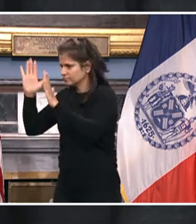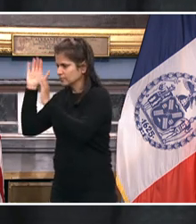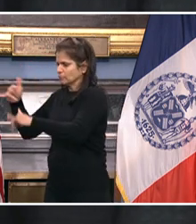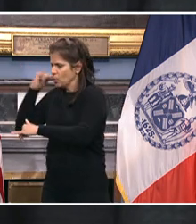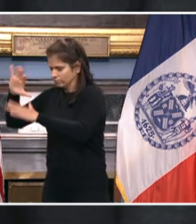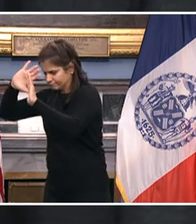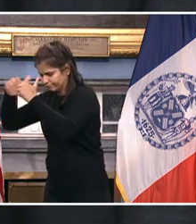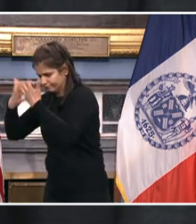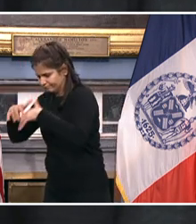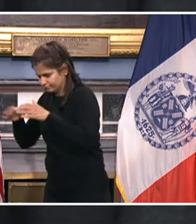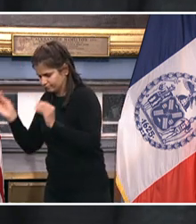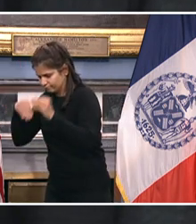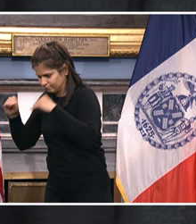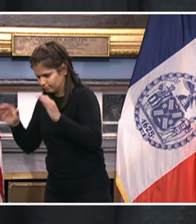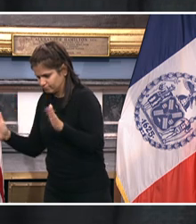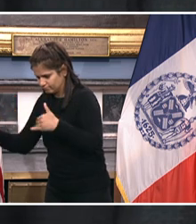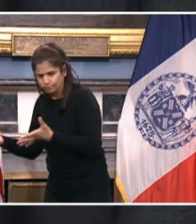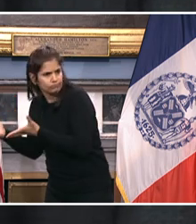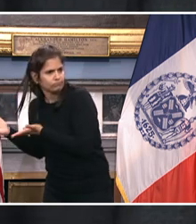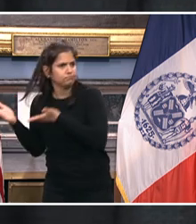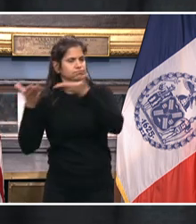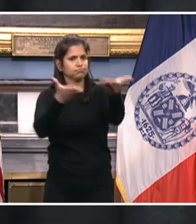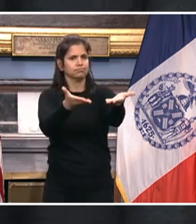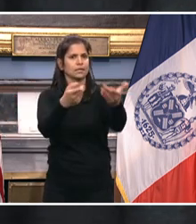seniors there who have signed up haven't been getting their meals.